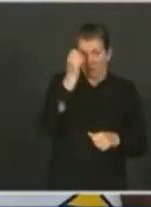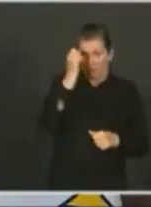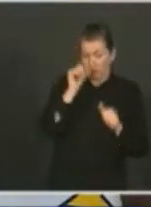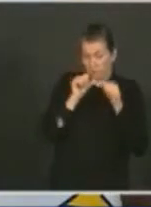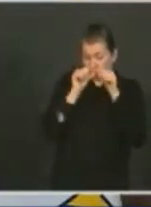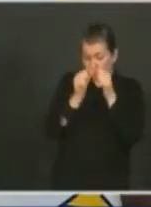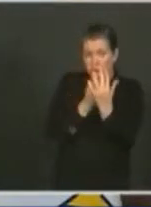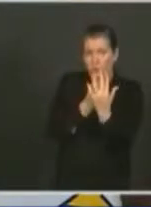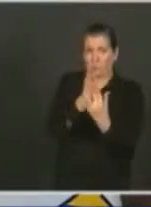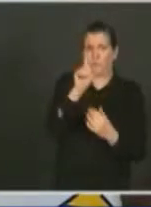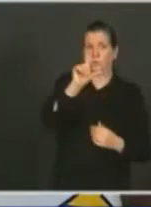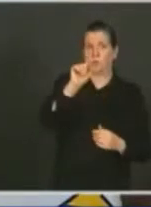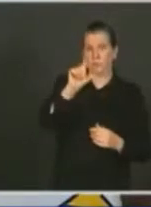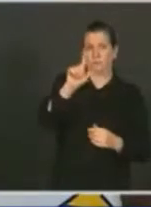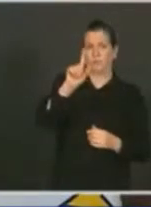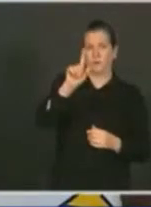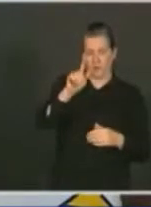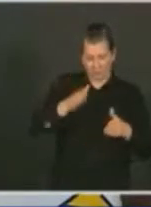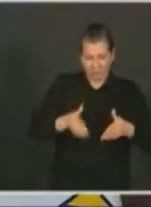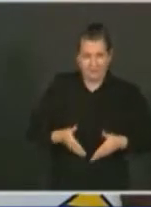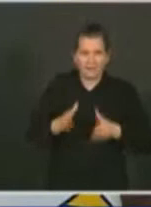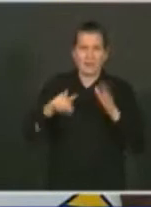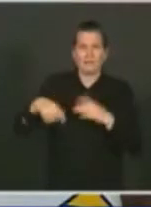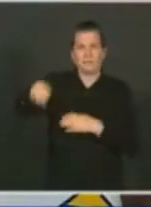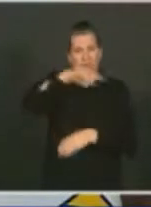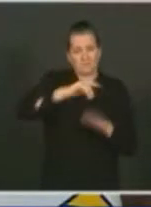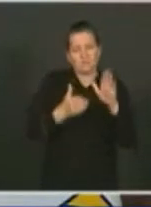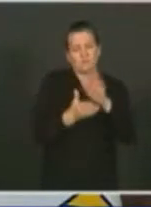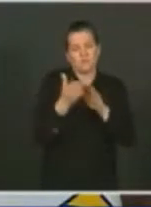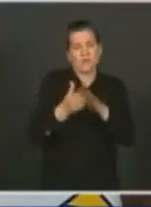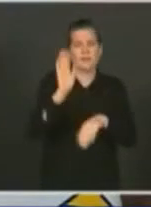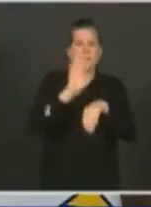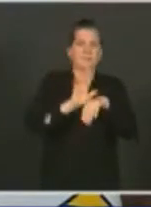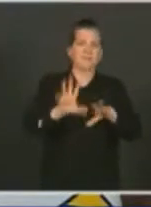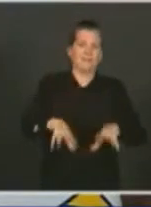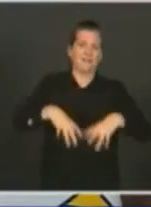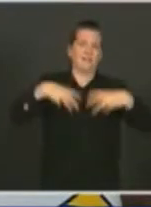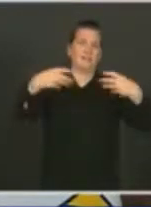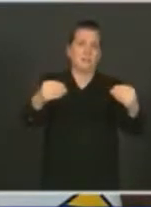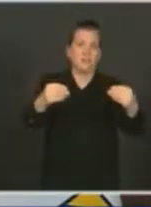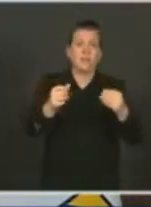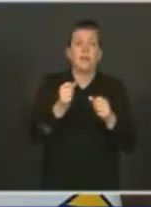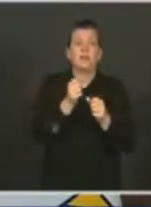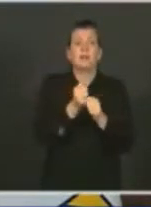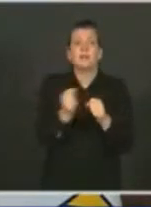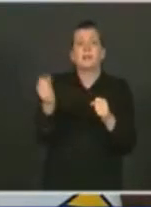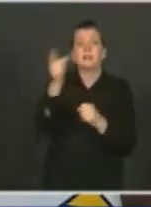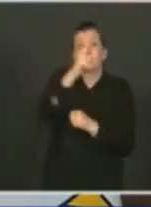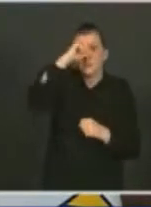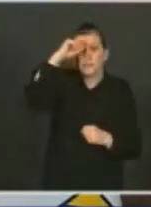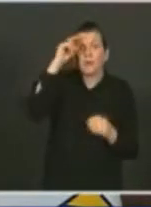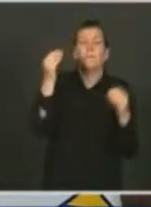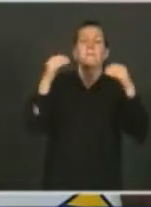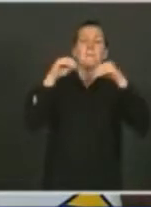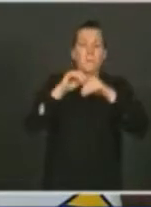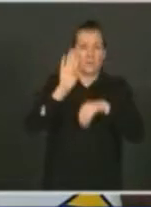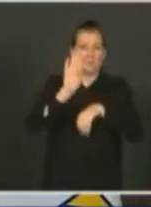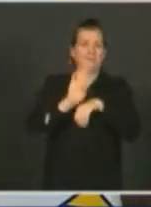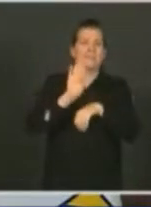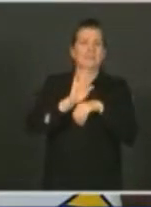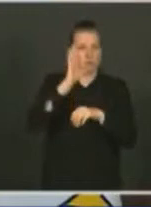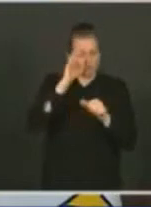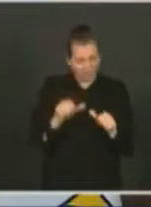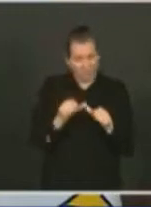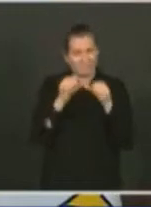that next year, next summer, you can do even more business than you did last summer to